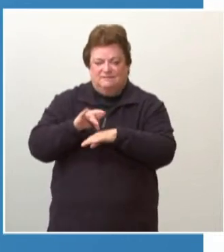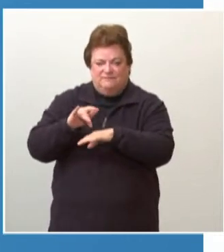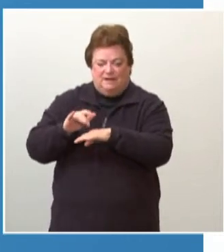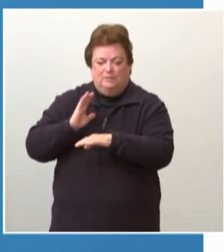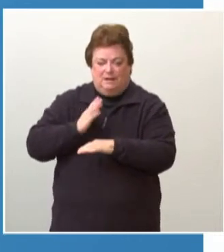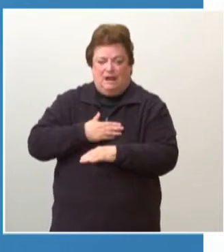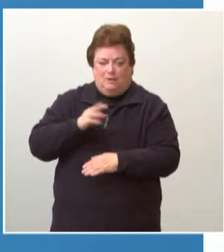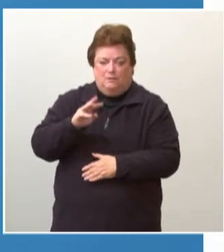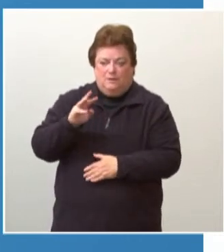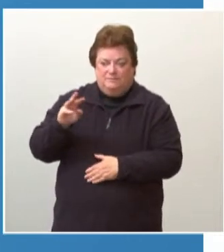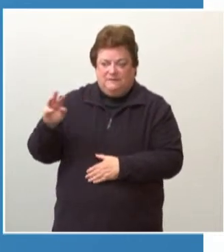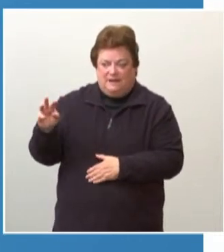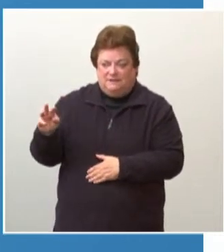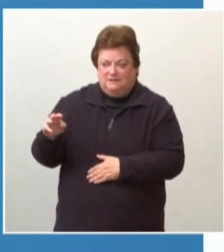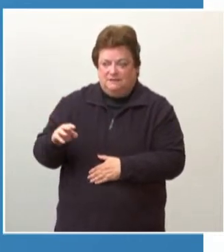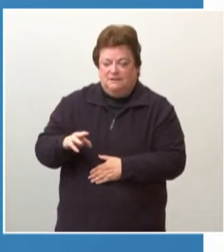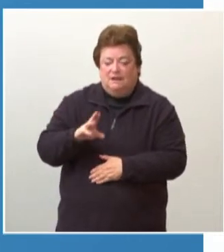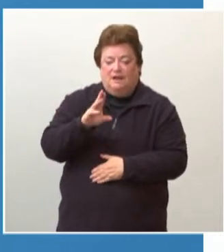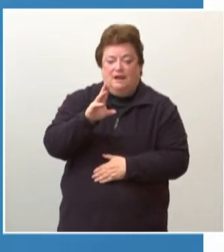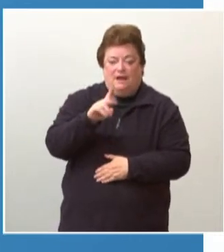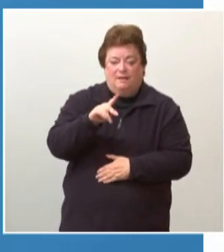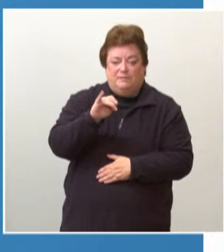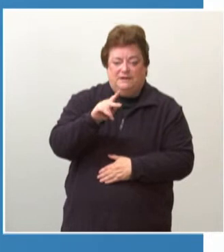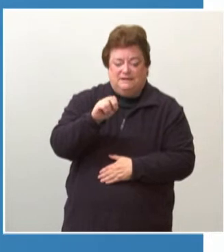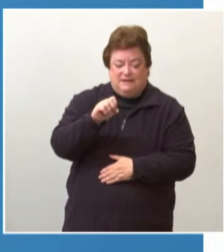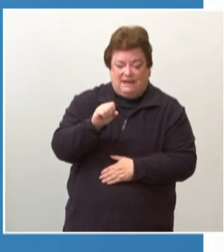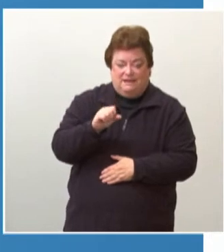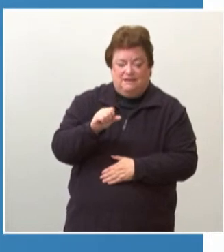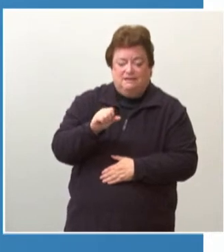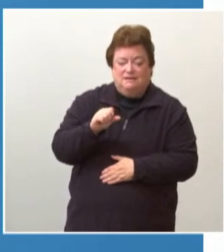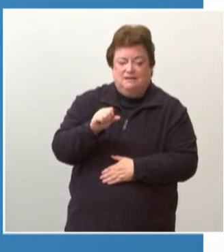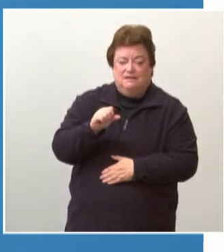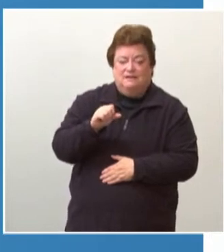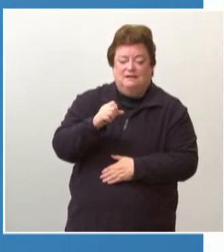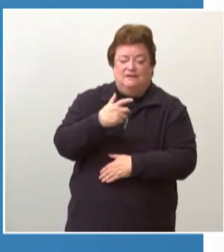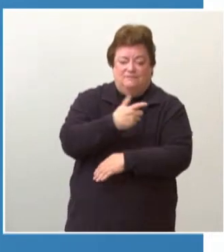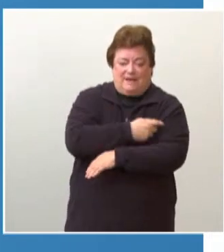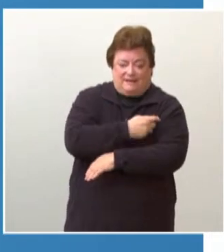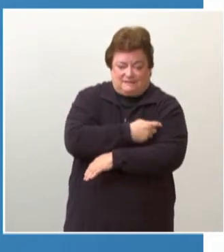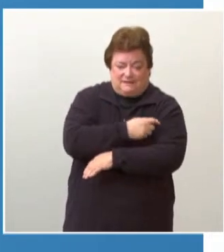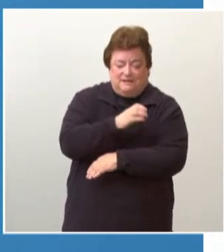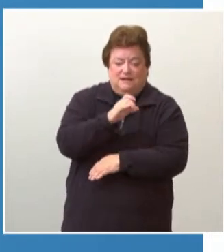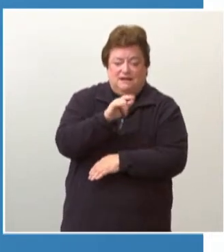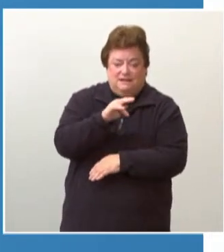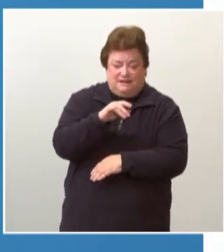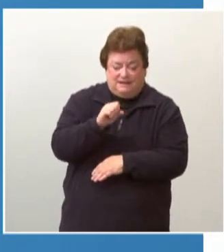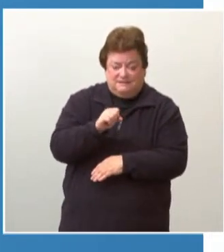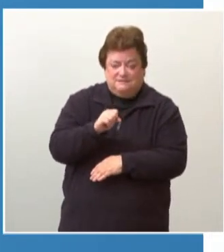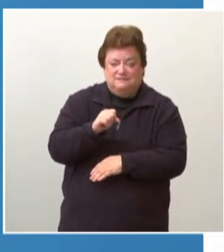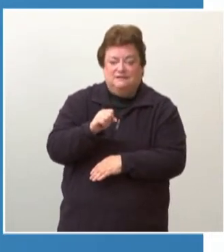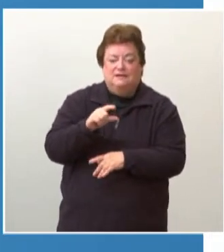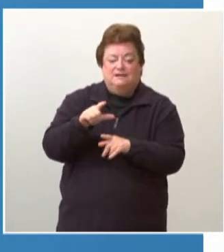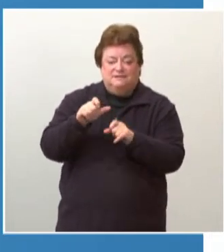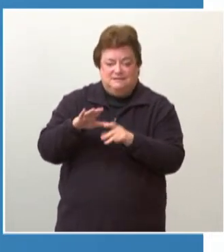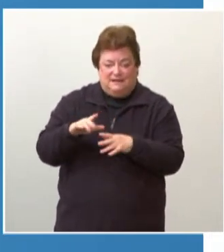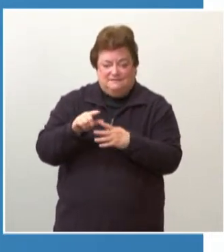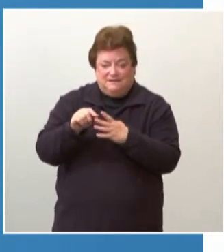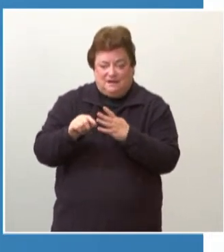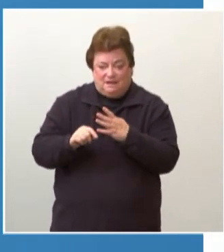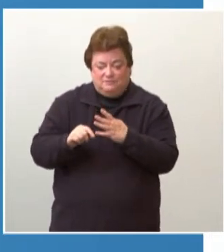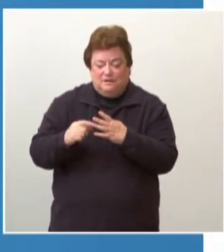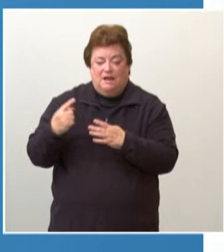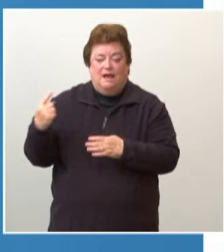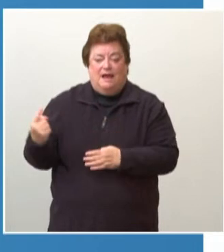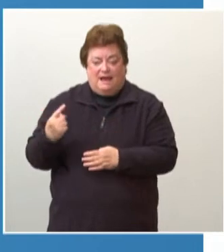our website. Updated red guidance, updated vaccine clinics, testing options, isolation